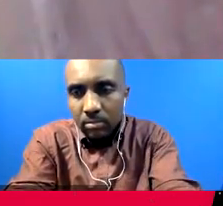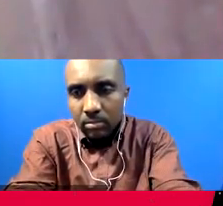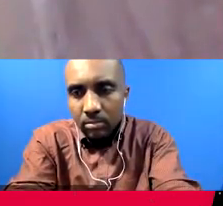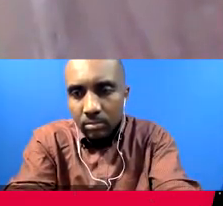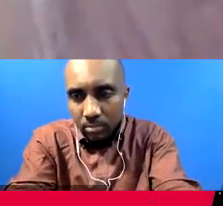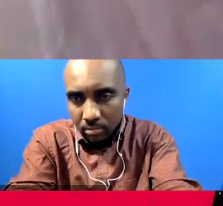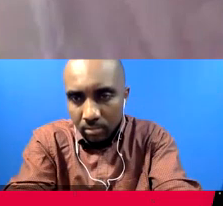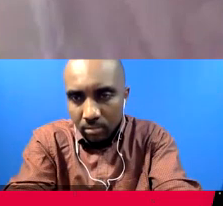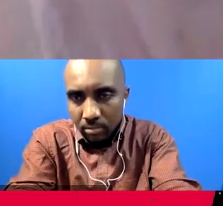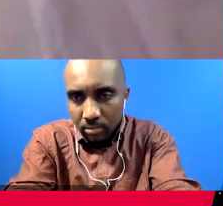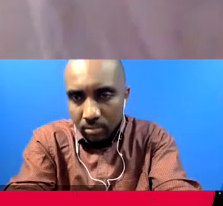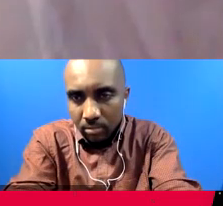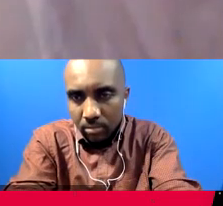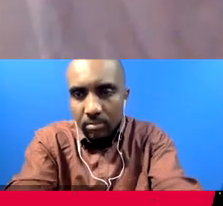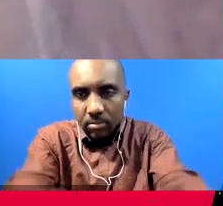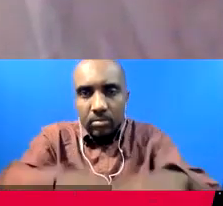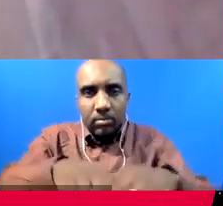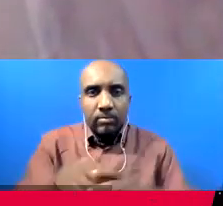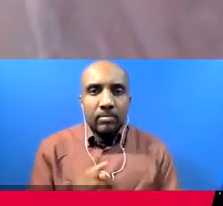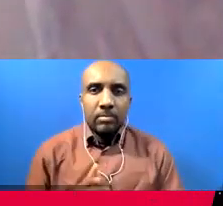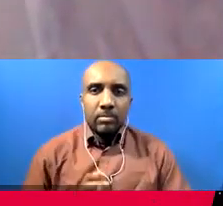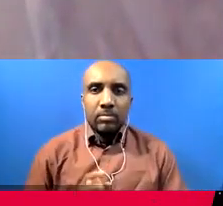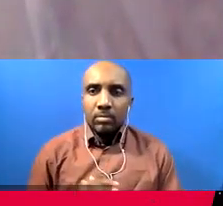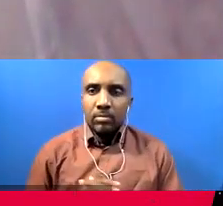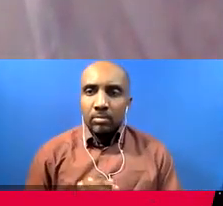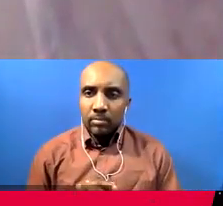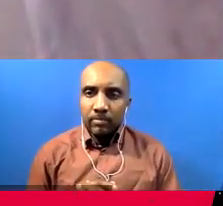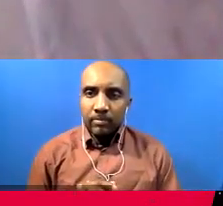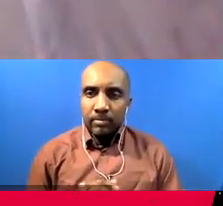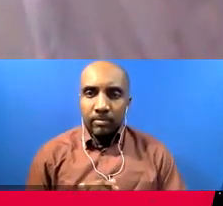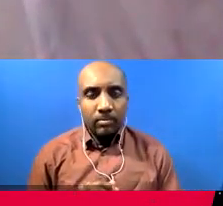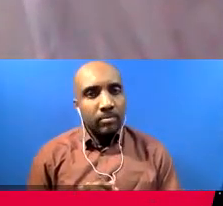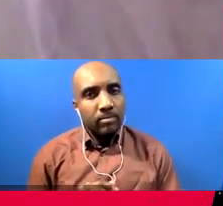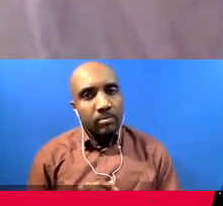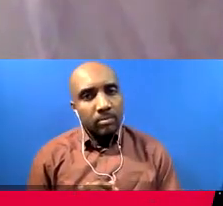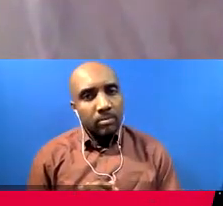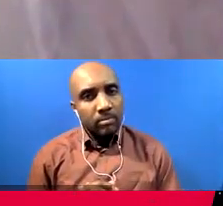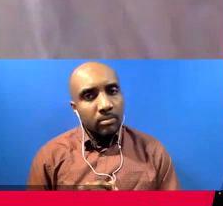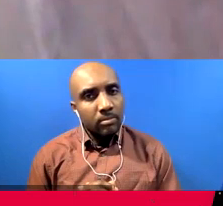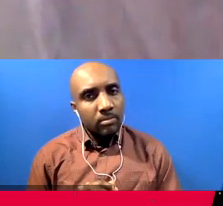this demonstration, right? And the slogan that they had was